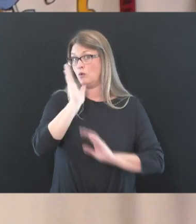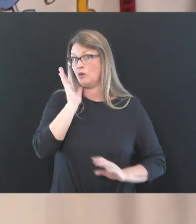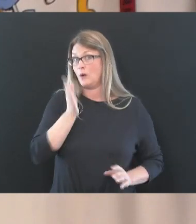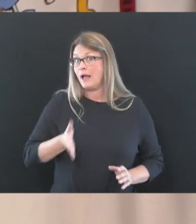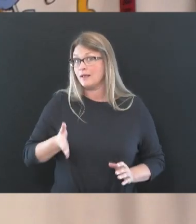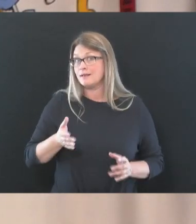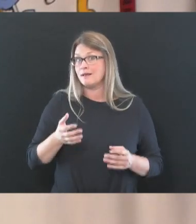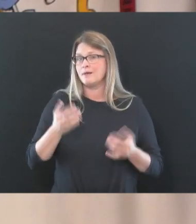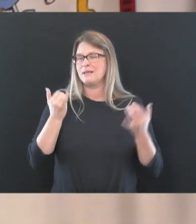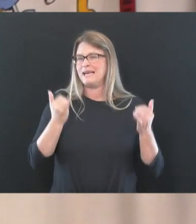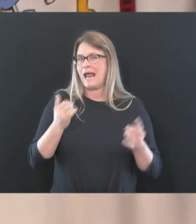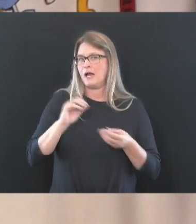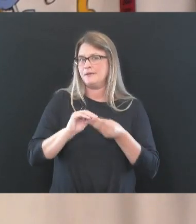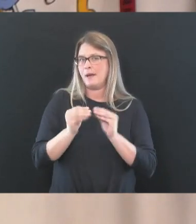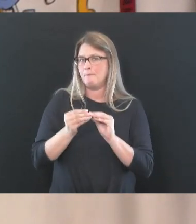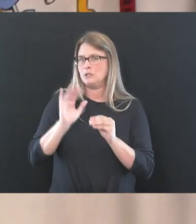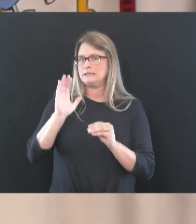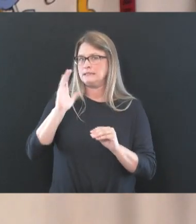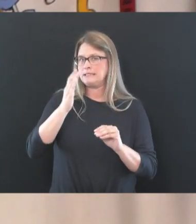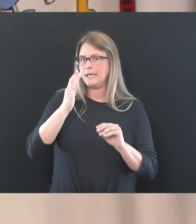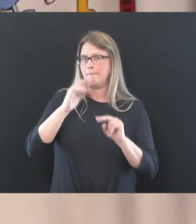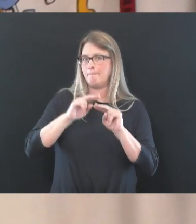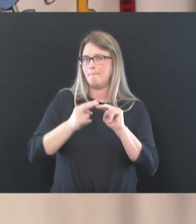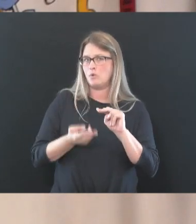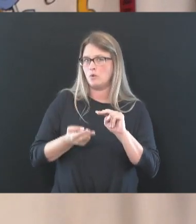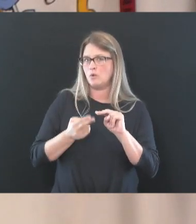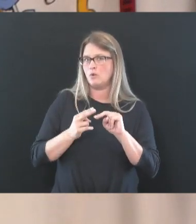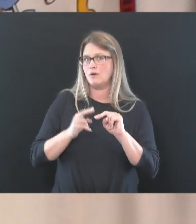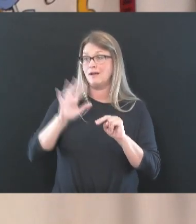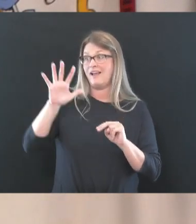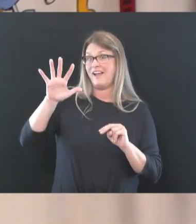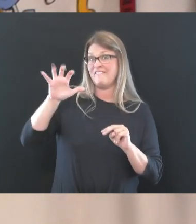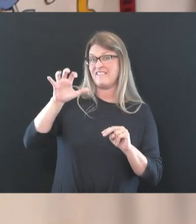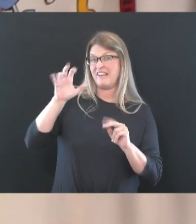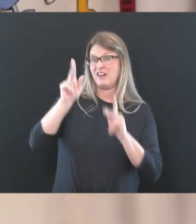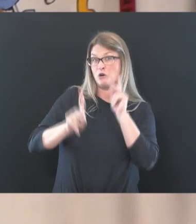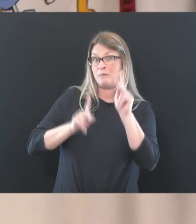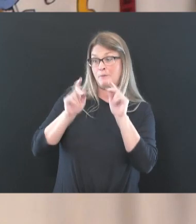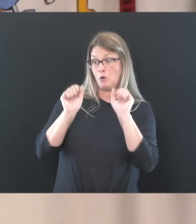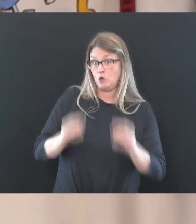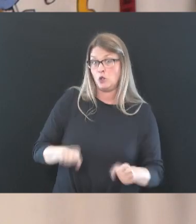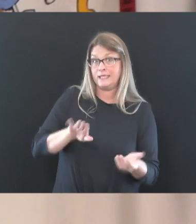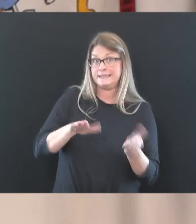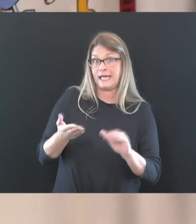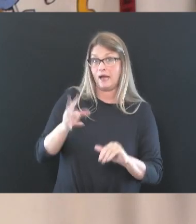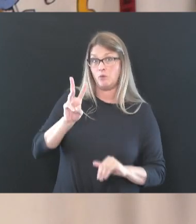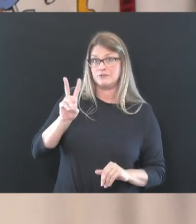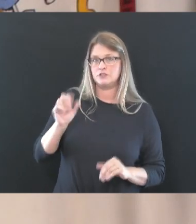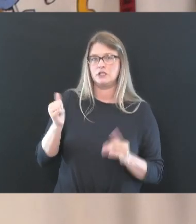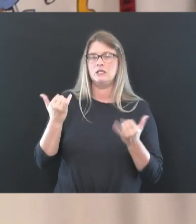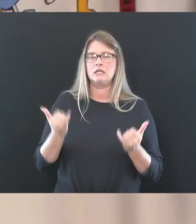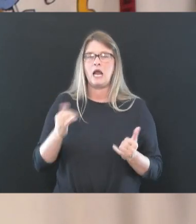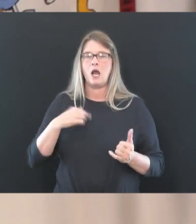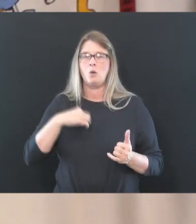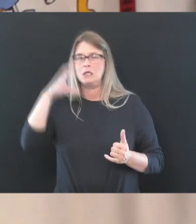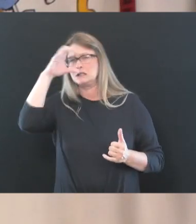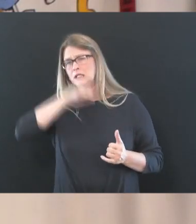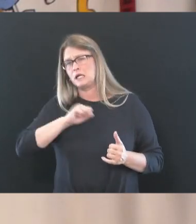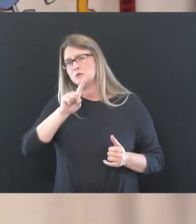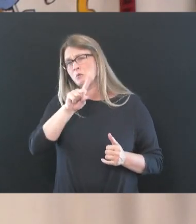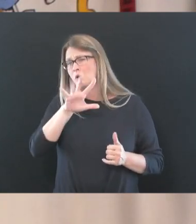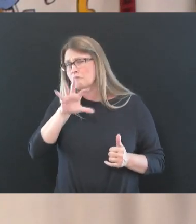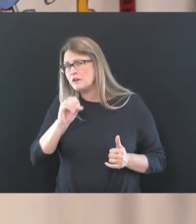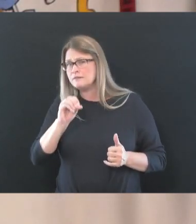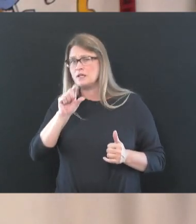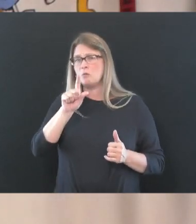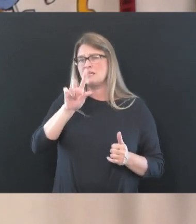us reduce down from what looked like 500 people could die in West Virginia to 150 or